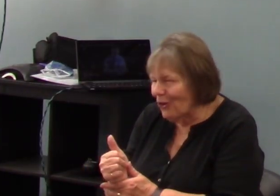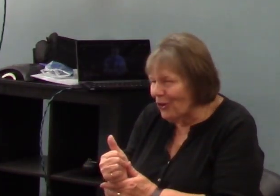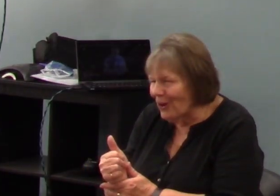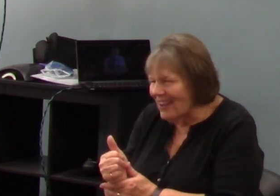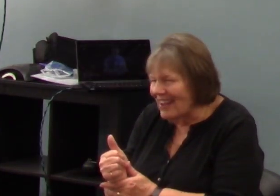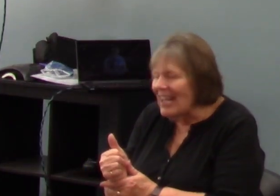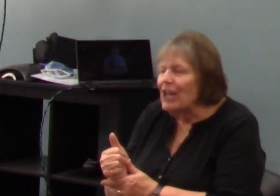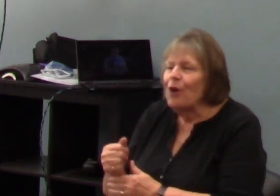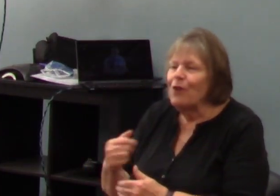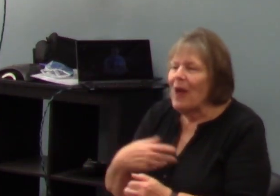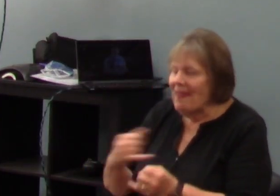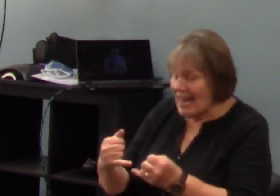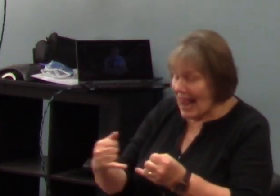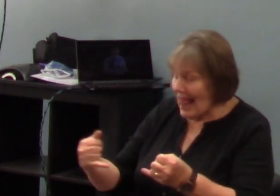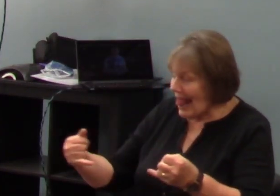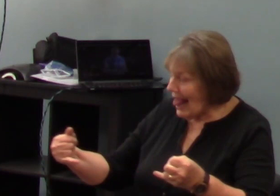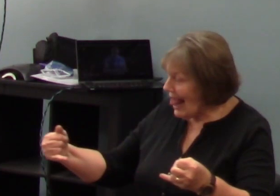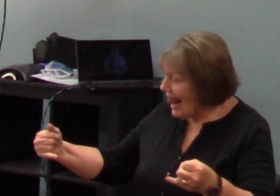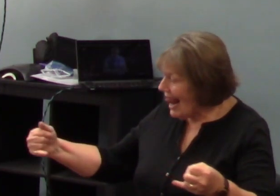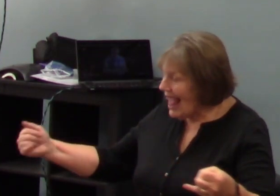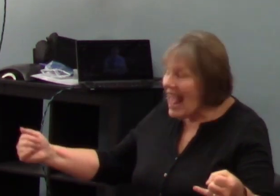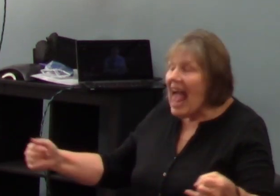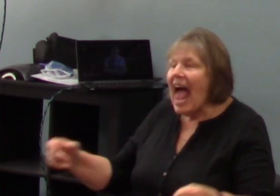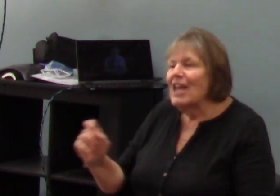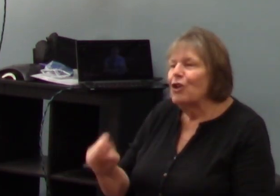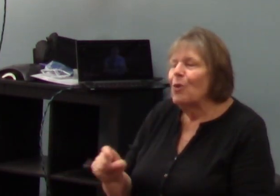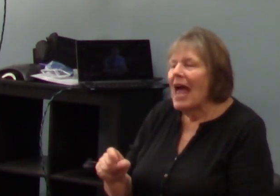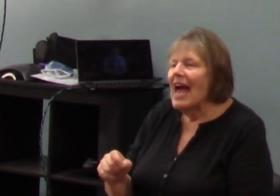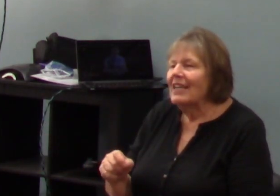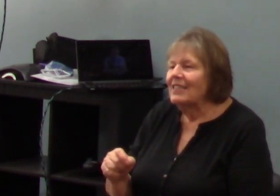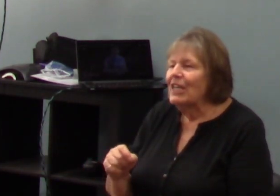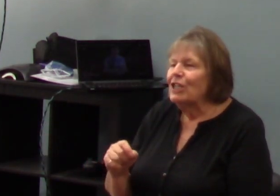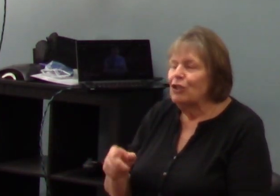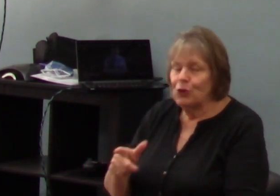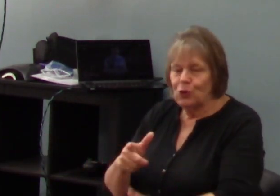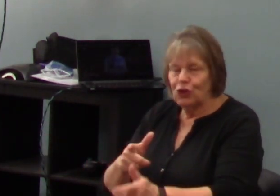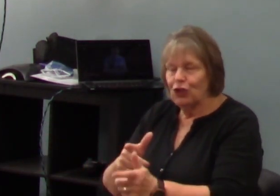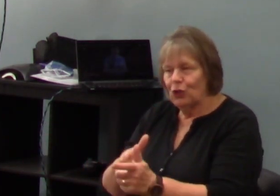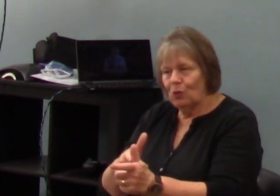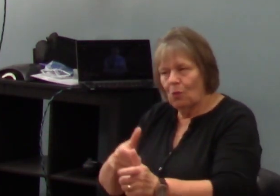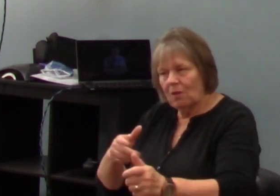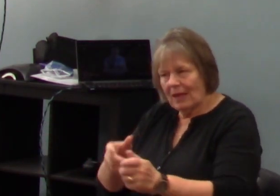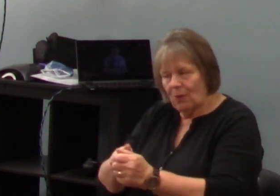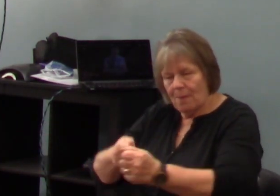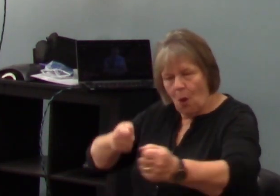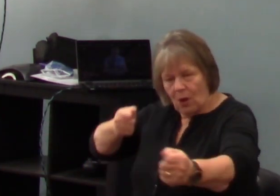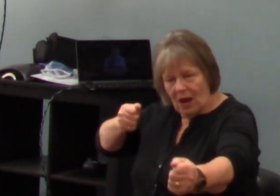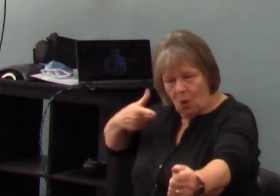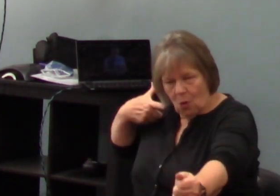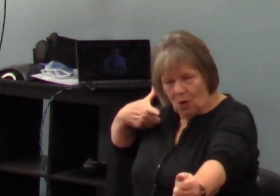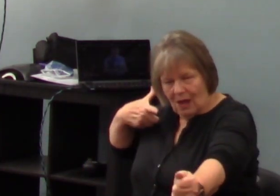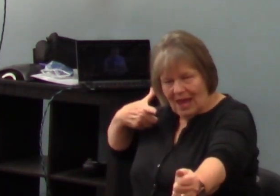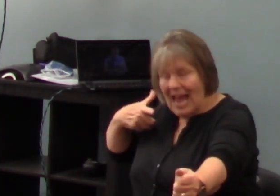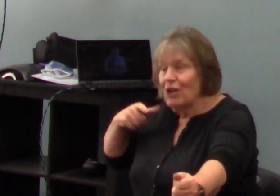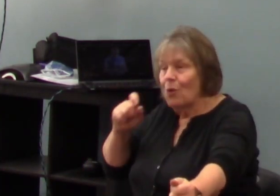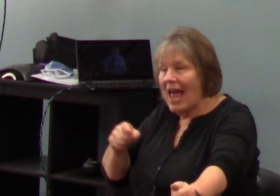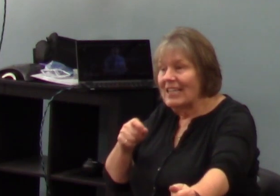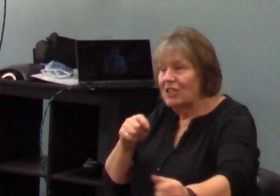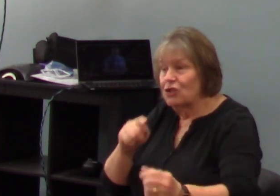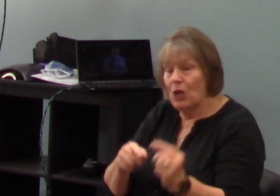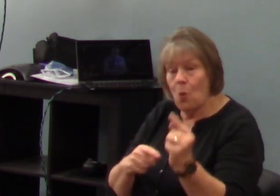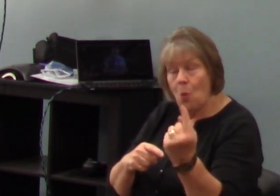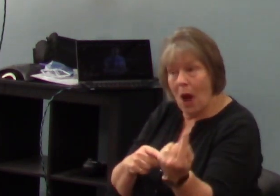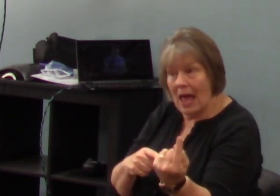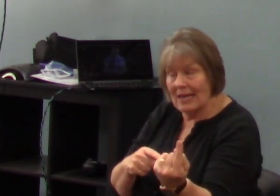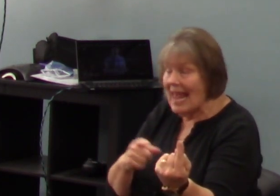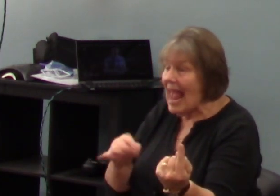atoms, and you've got to shoot one with a bow and arrow, just one atom. And if you miss, the universe is going to collapse or expand in such a way that we would never